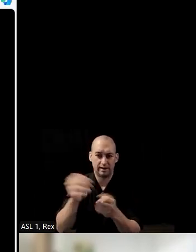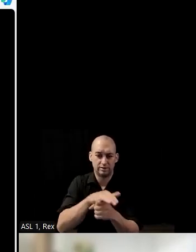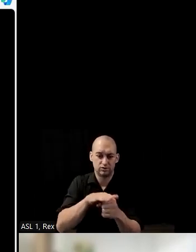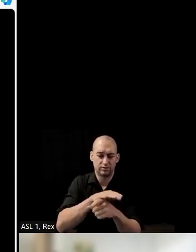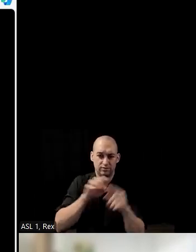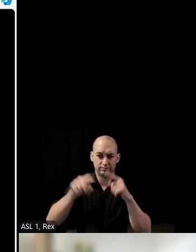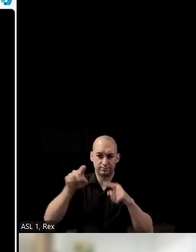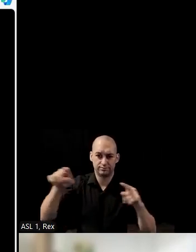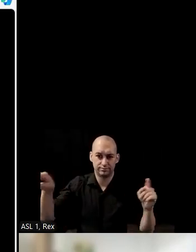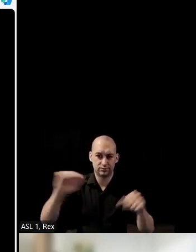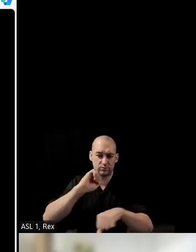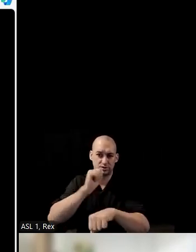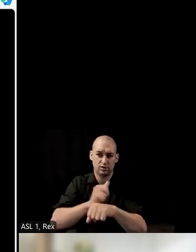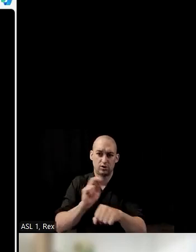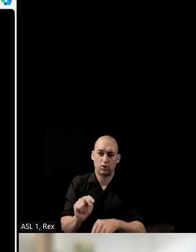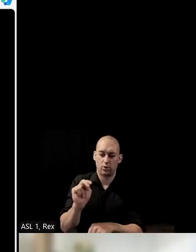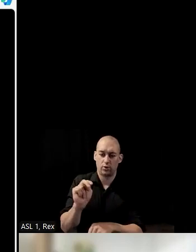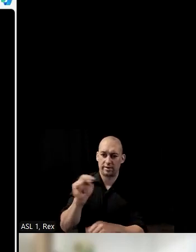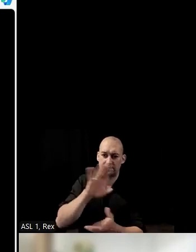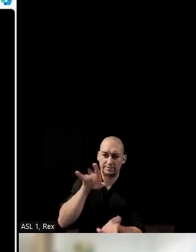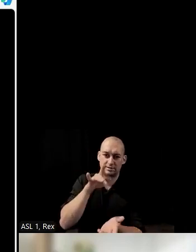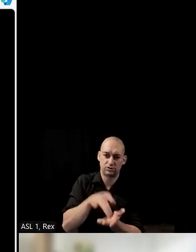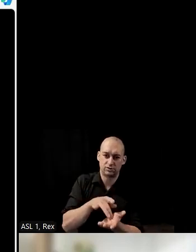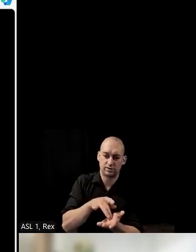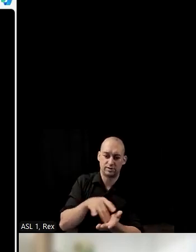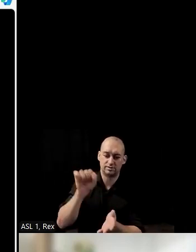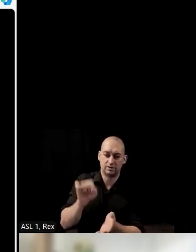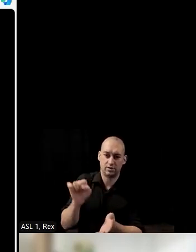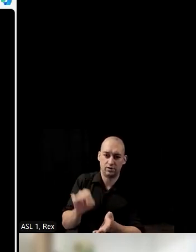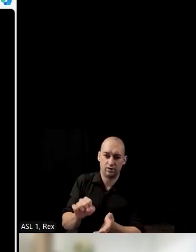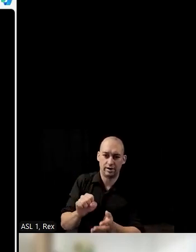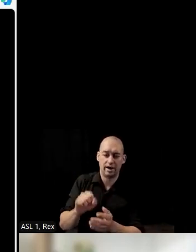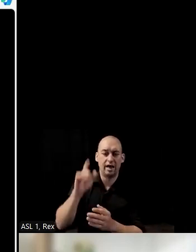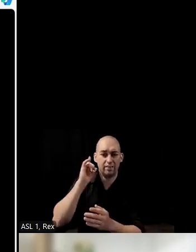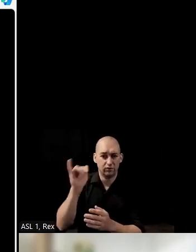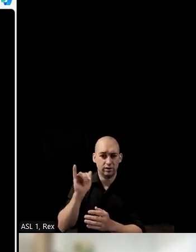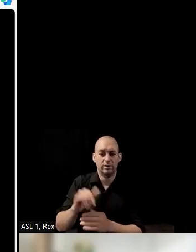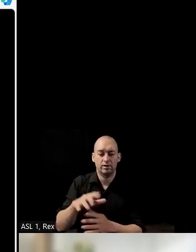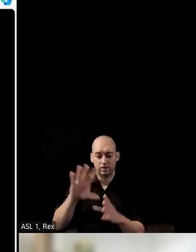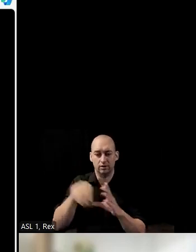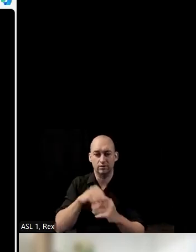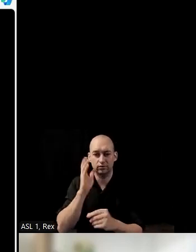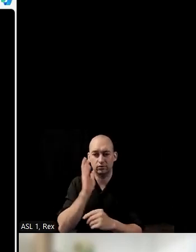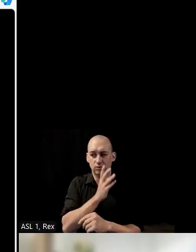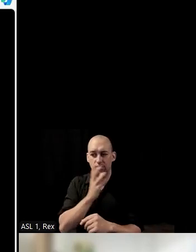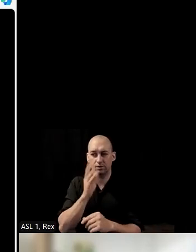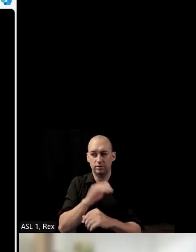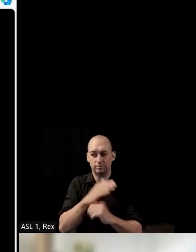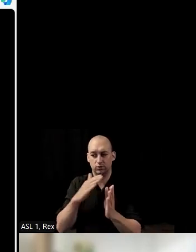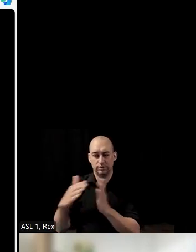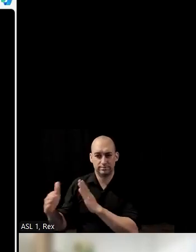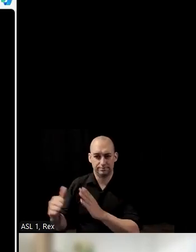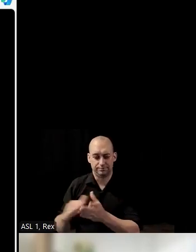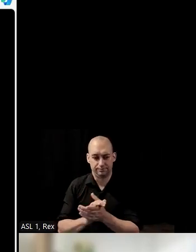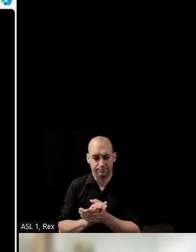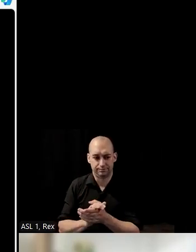diversity, representing Northern, Central, and Southern California, including rural communities. In choosing